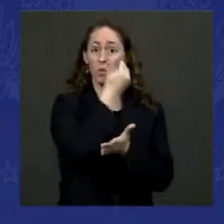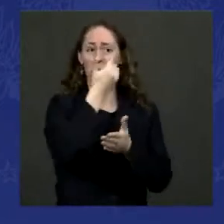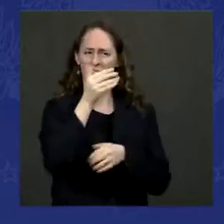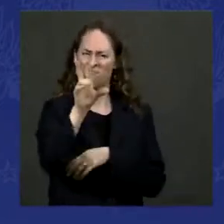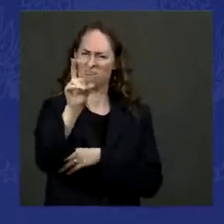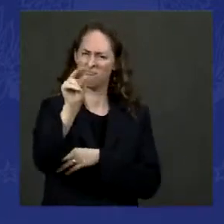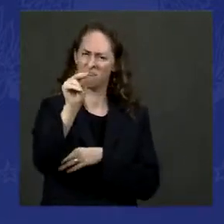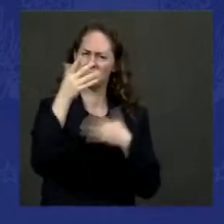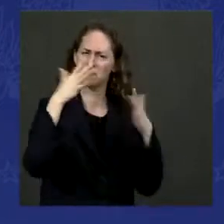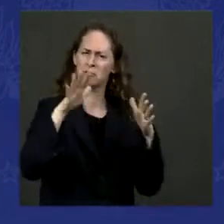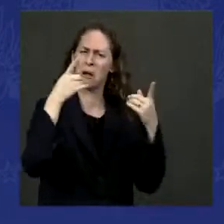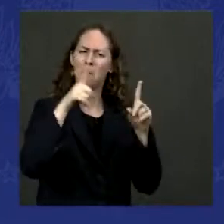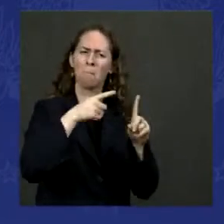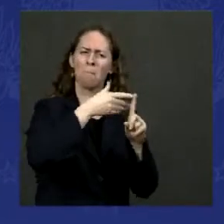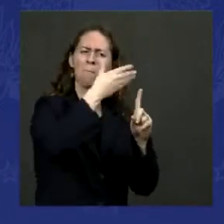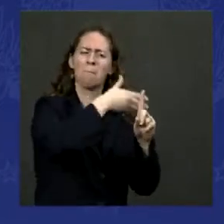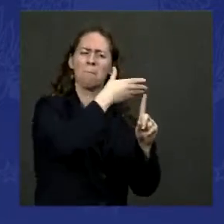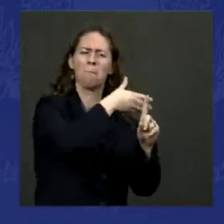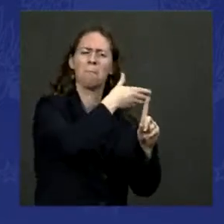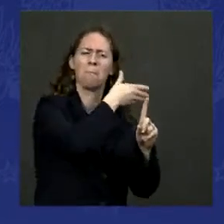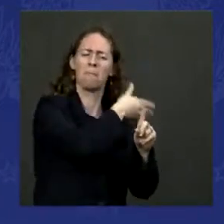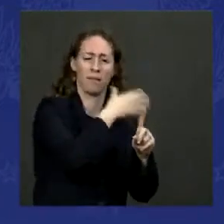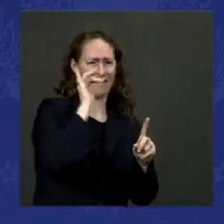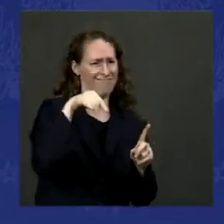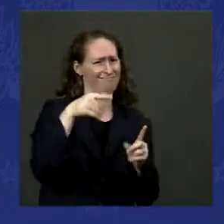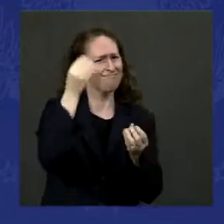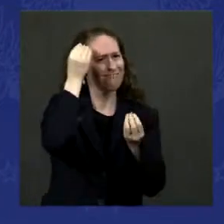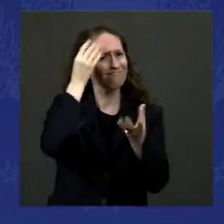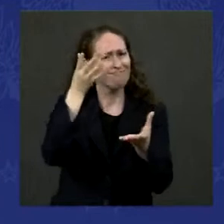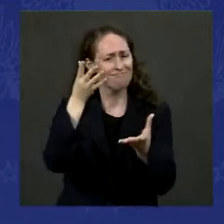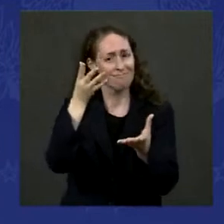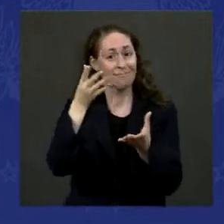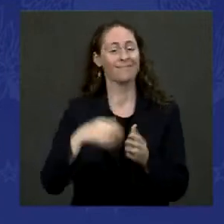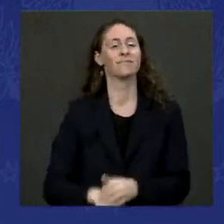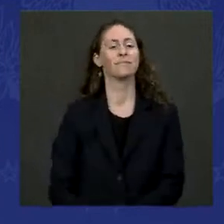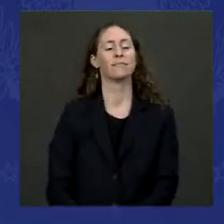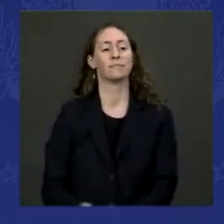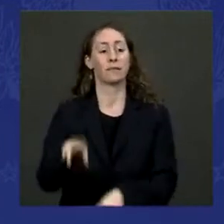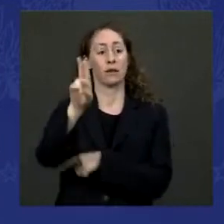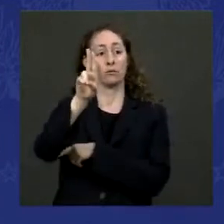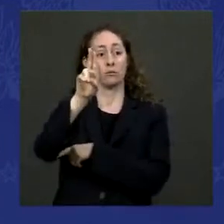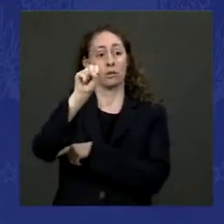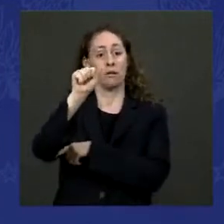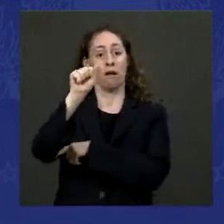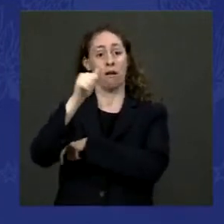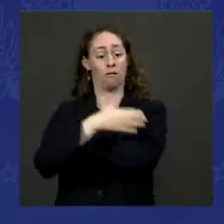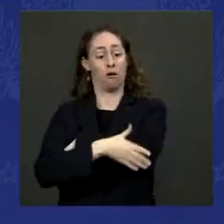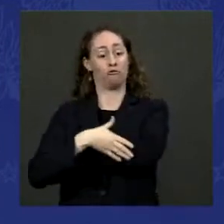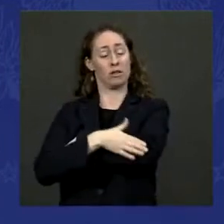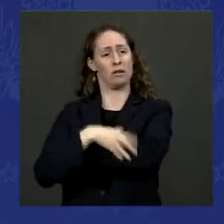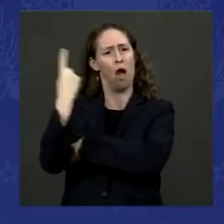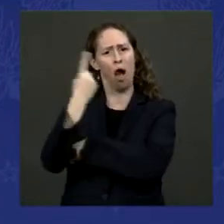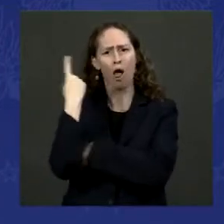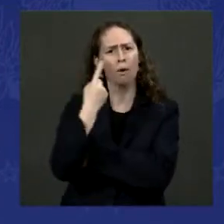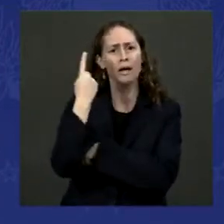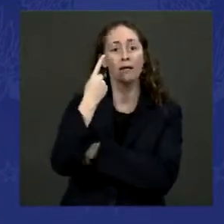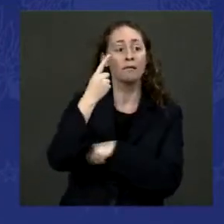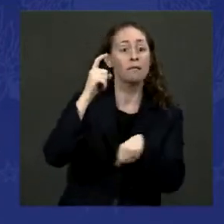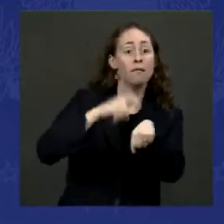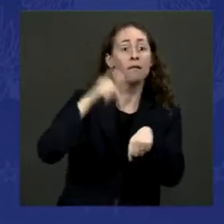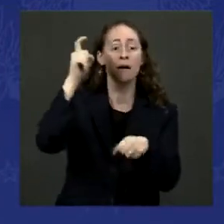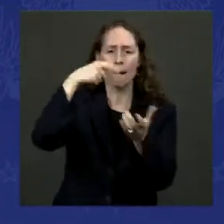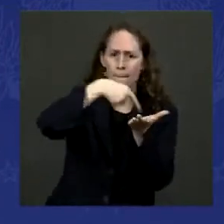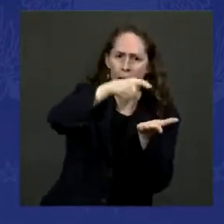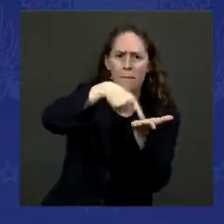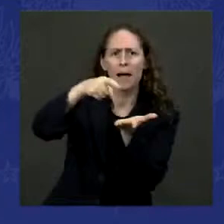It starts with a simple truth. The United States is a nation that pays its bills and always has. From its